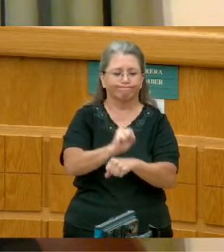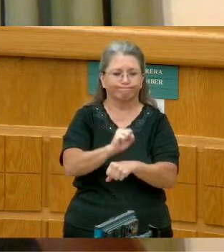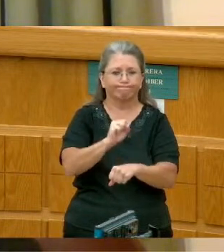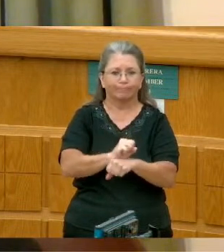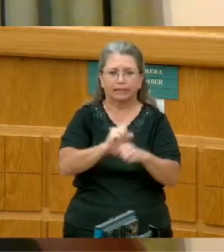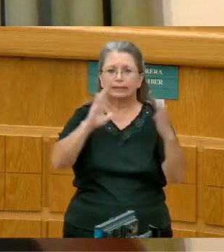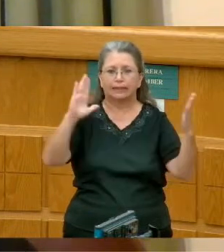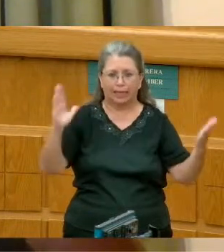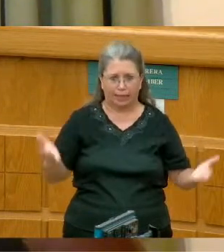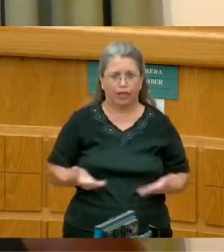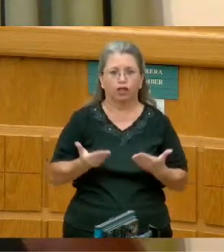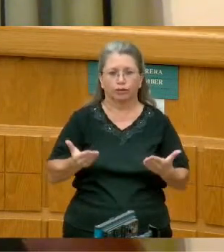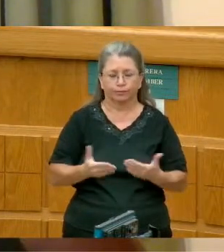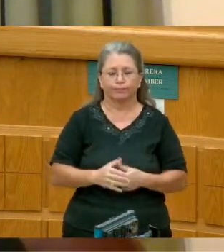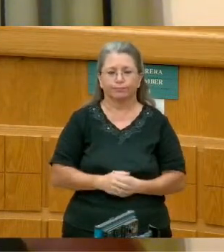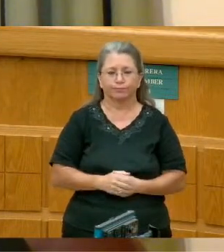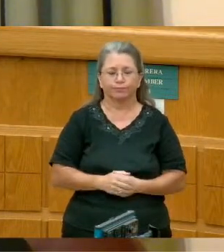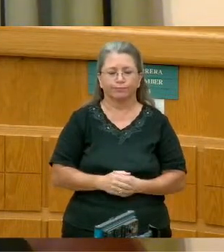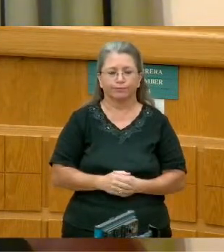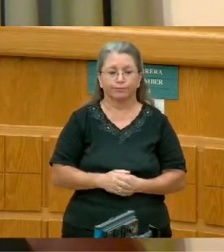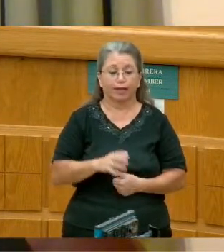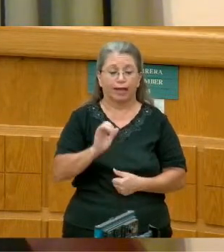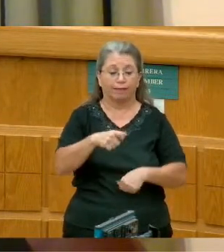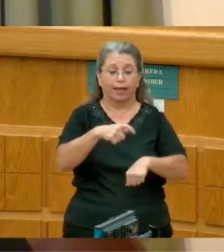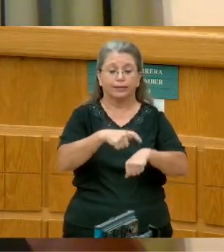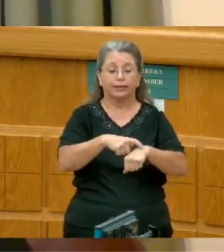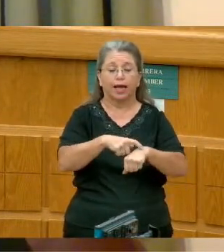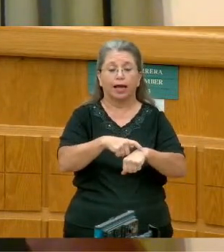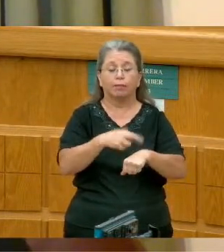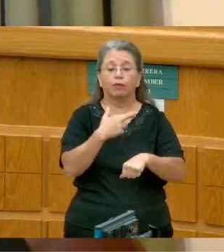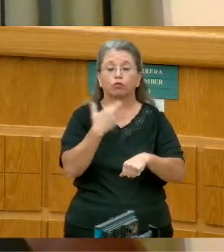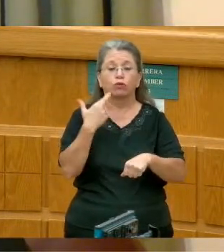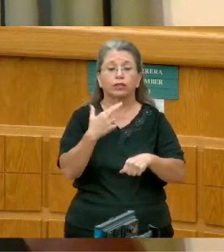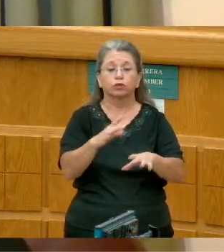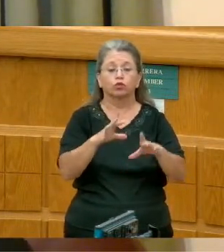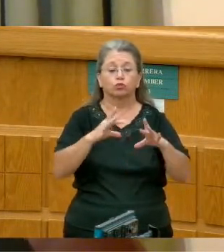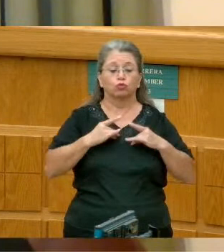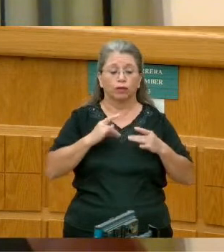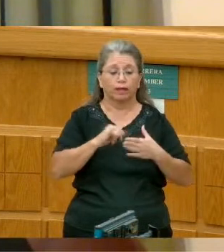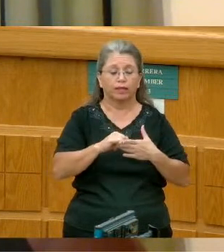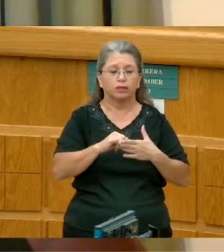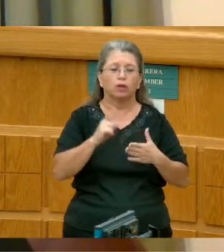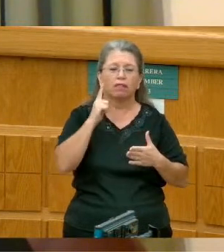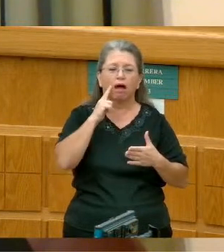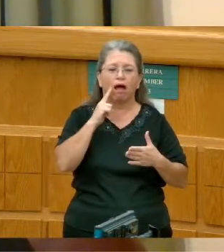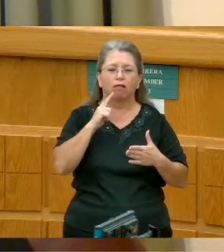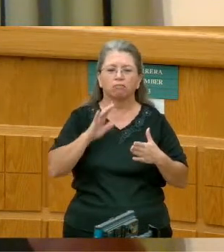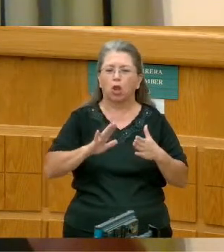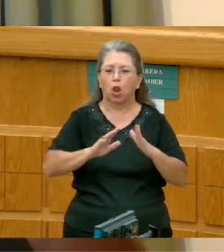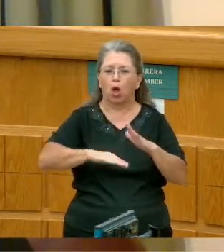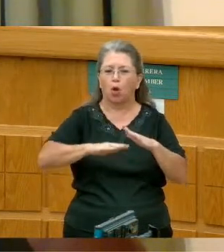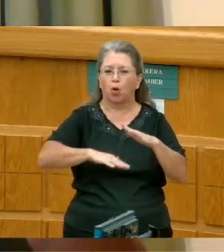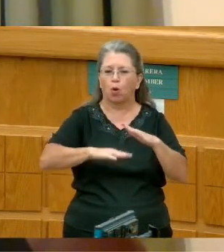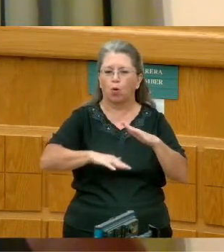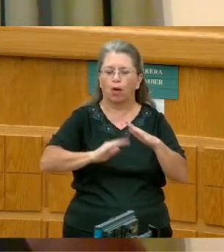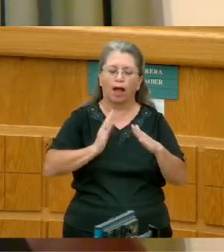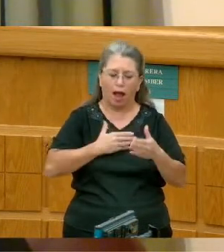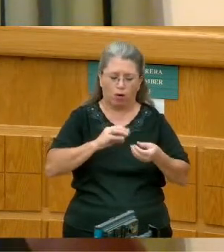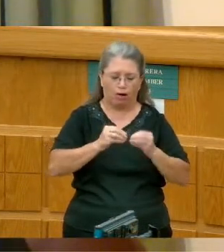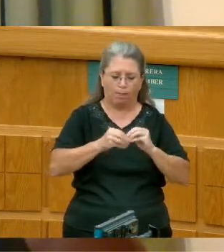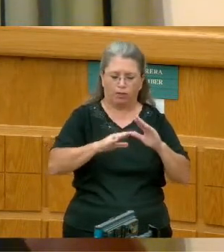At that time, the risk of contracting the virus was considered very low because our numbers were low. Now, with